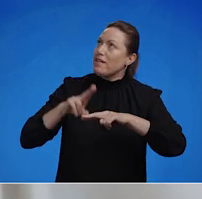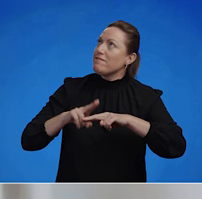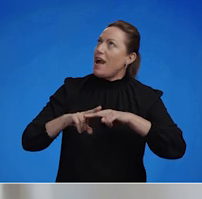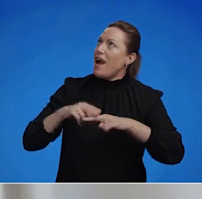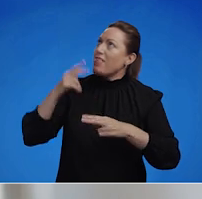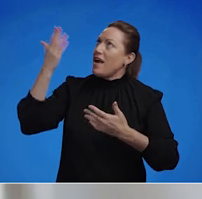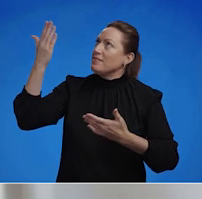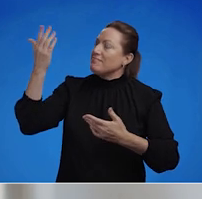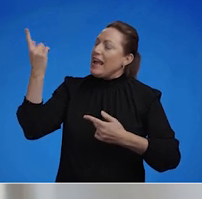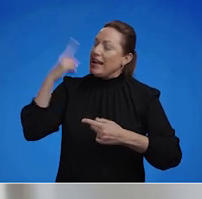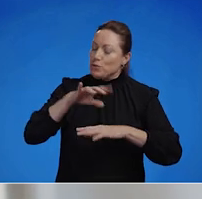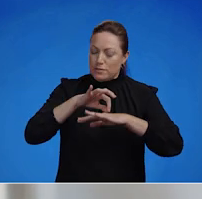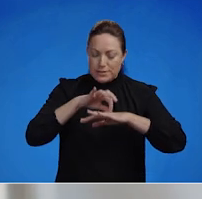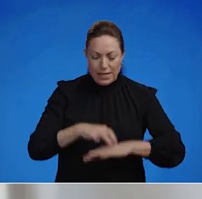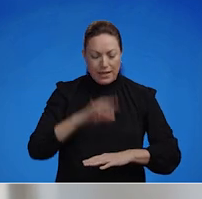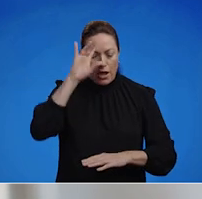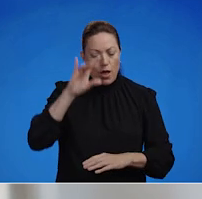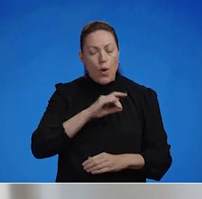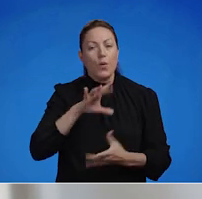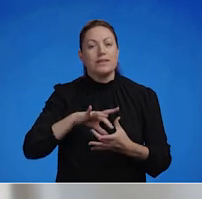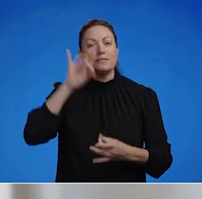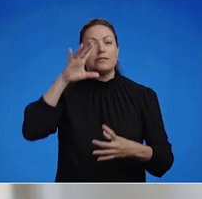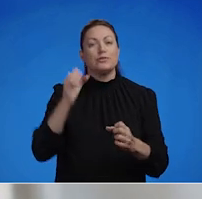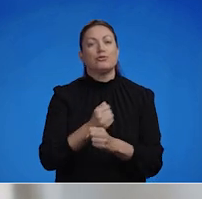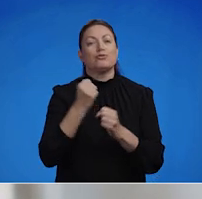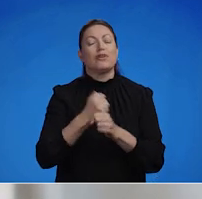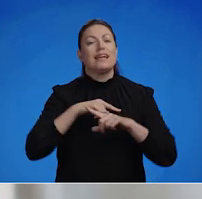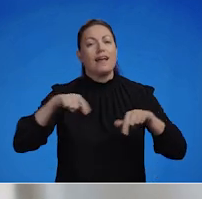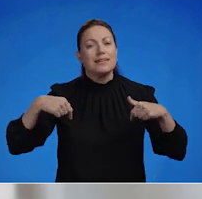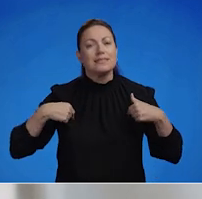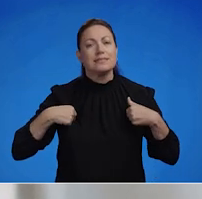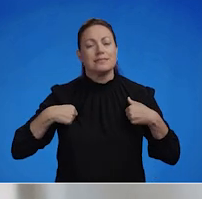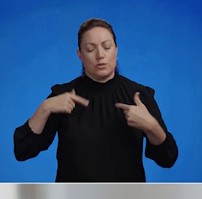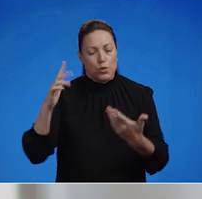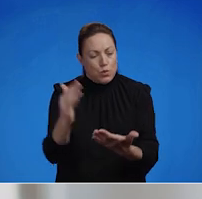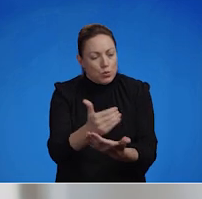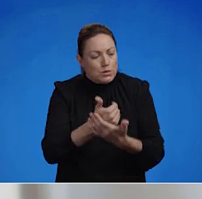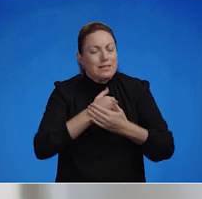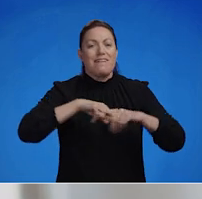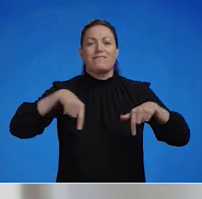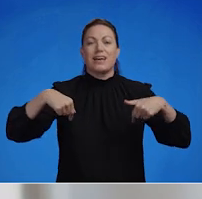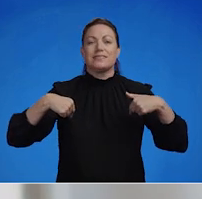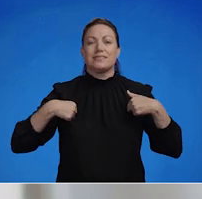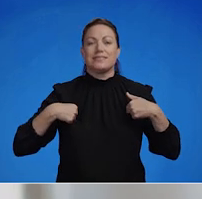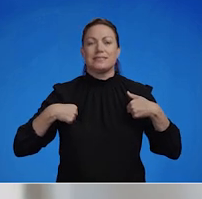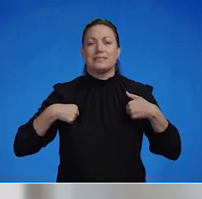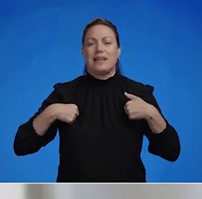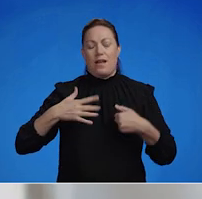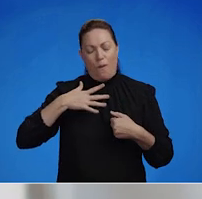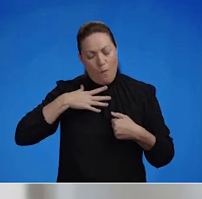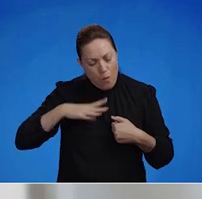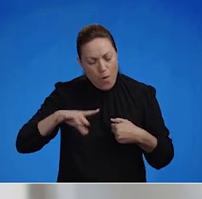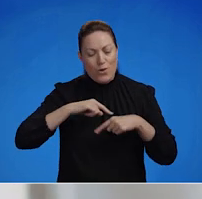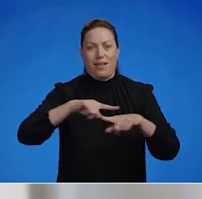the Father, and to the Son, and to the Holy Spirit, who created us, who redeemed us, and